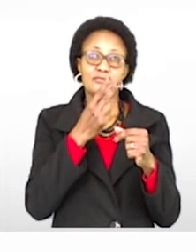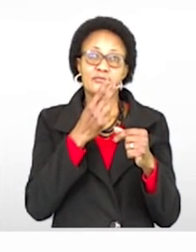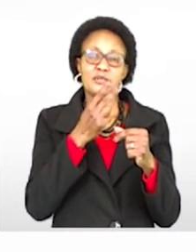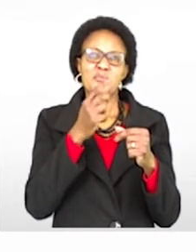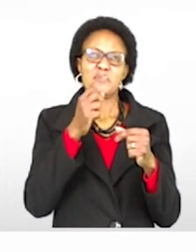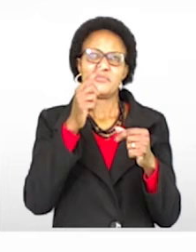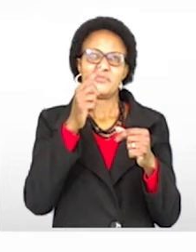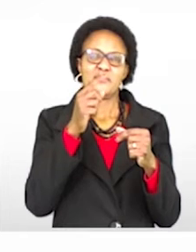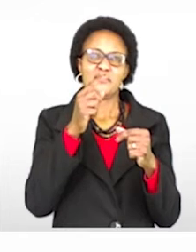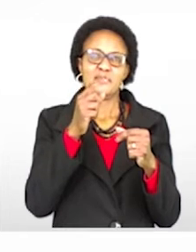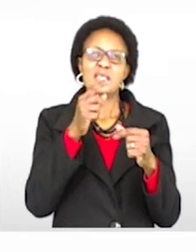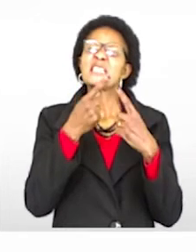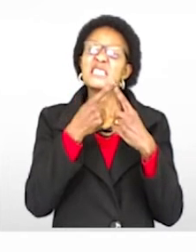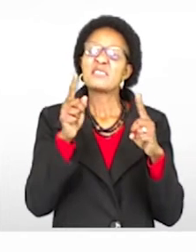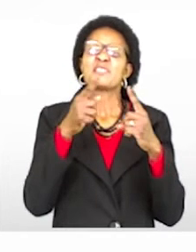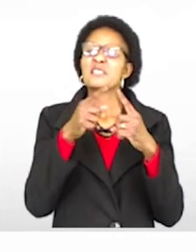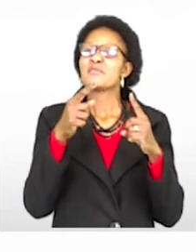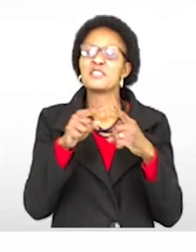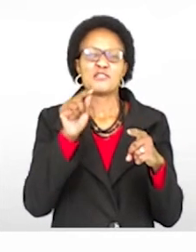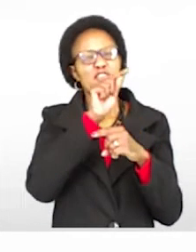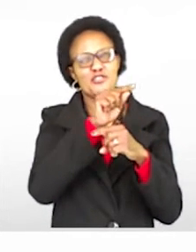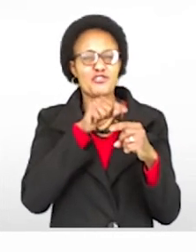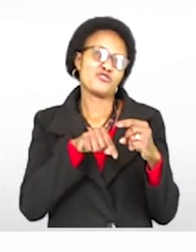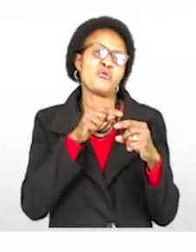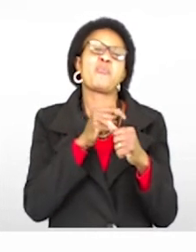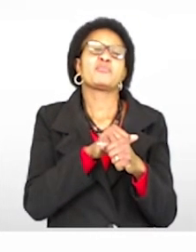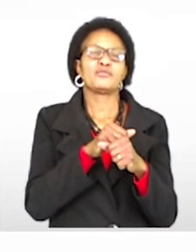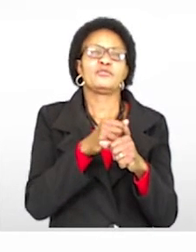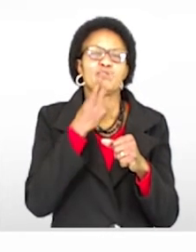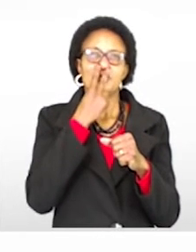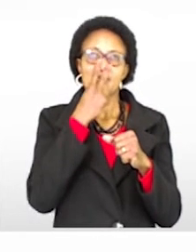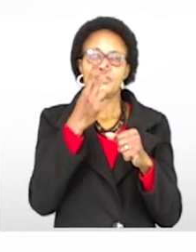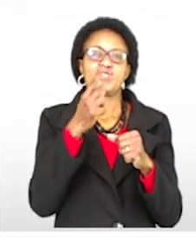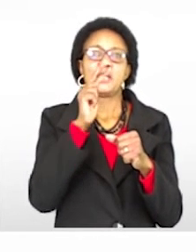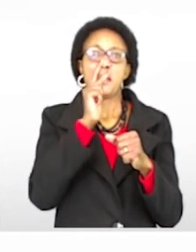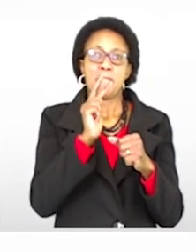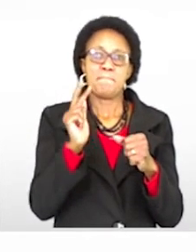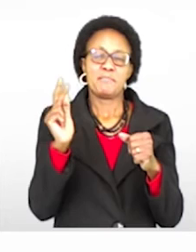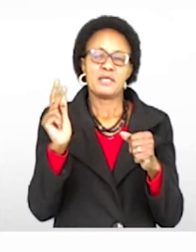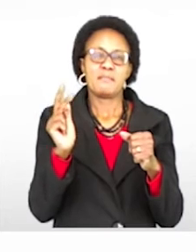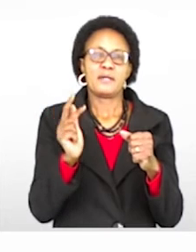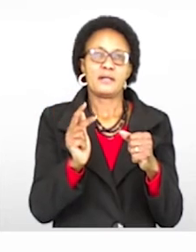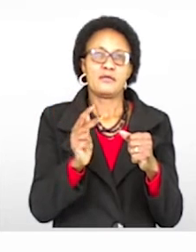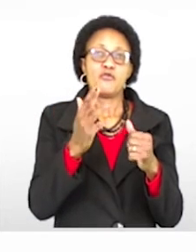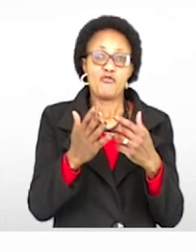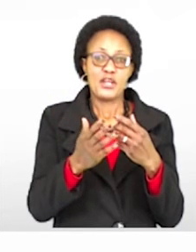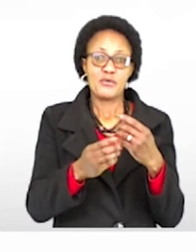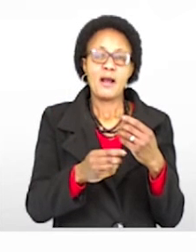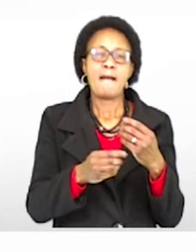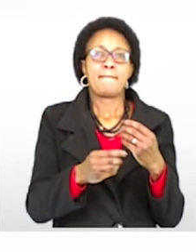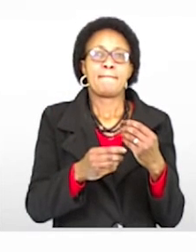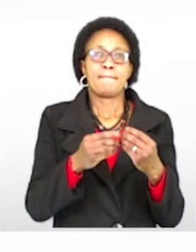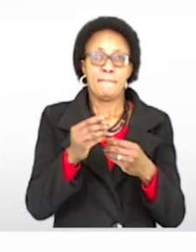ShopRite or Checkers or Spar. And they're there to help us buy the things that are